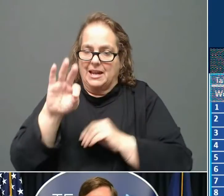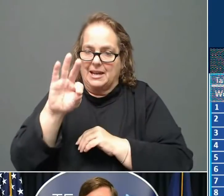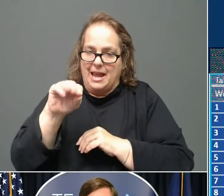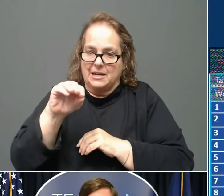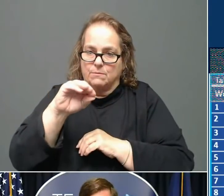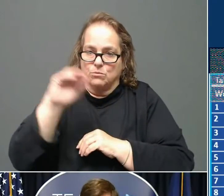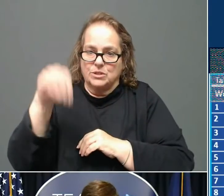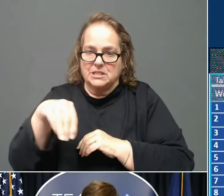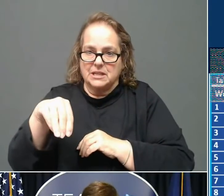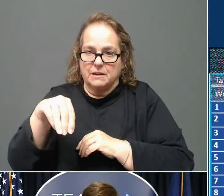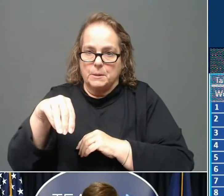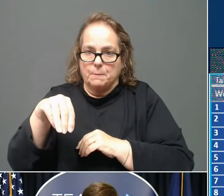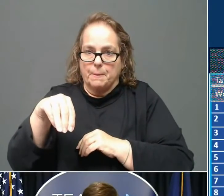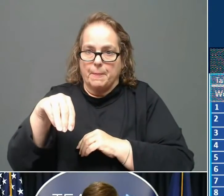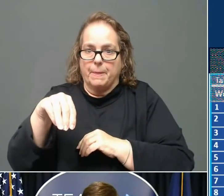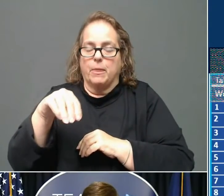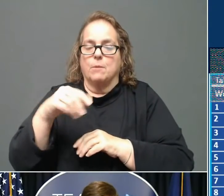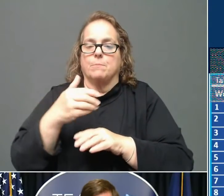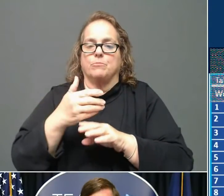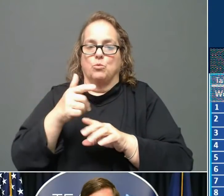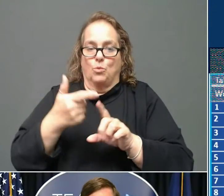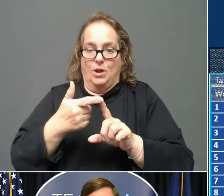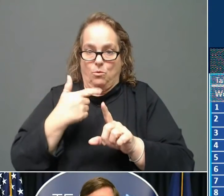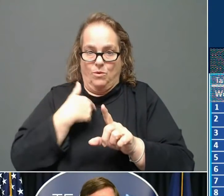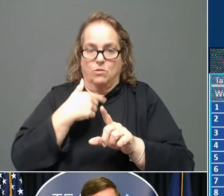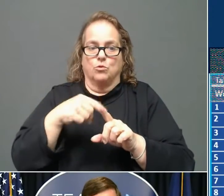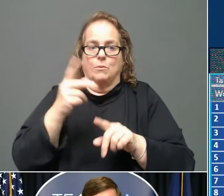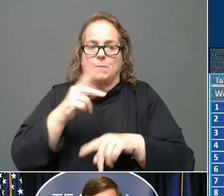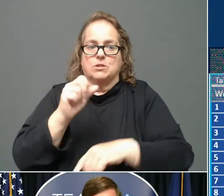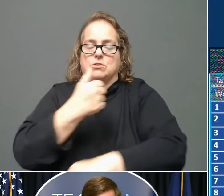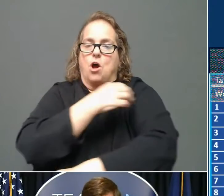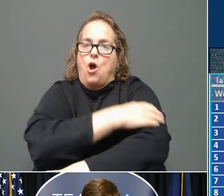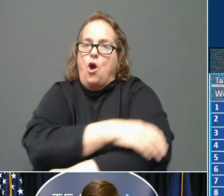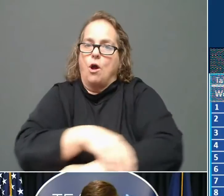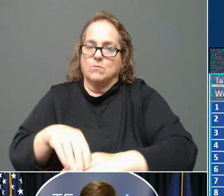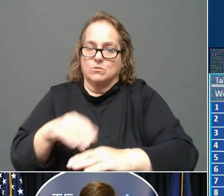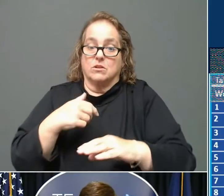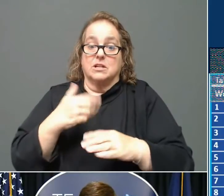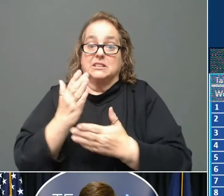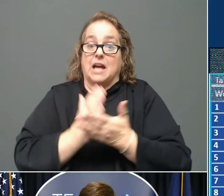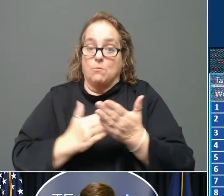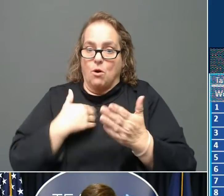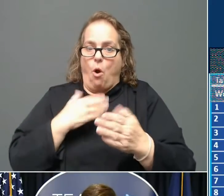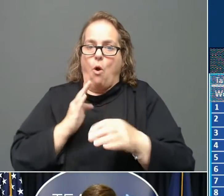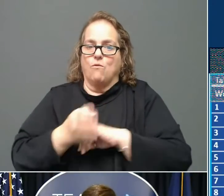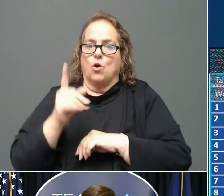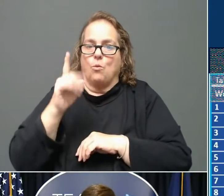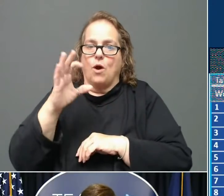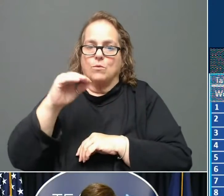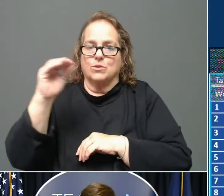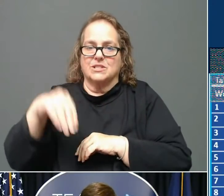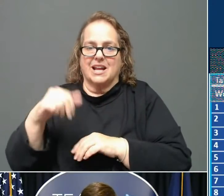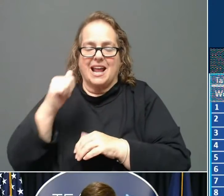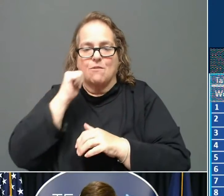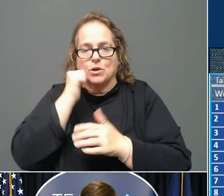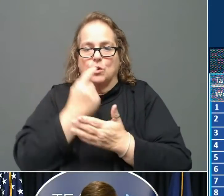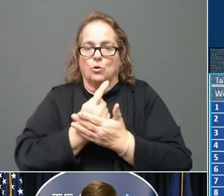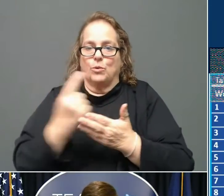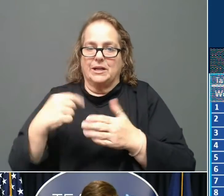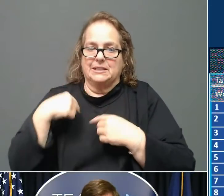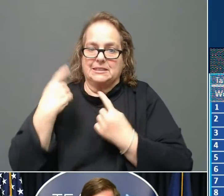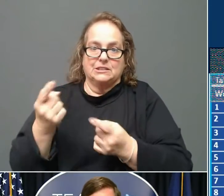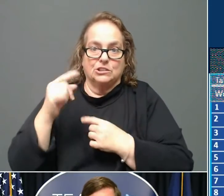what we get that week going in people's arms. We've been over 100% every week since January the